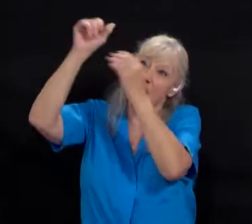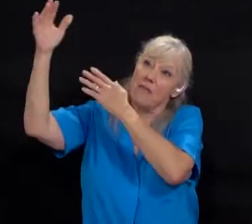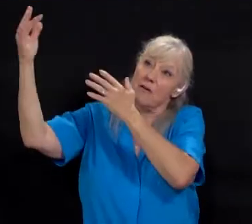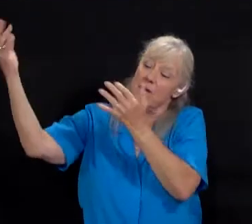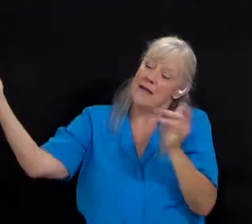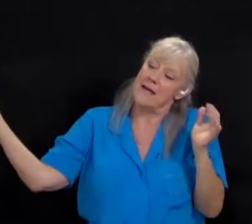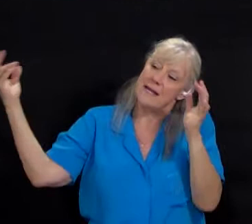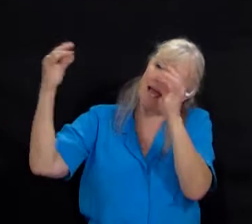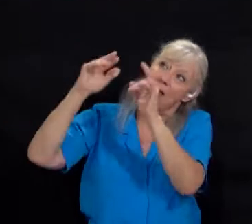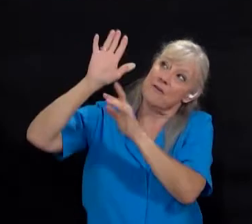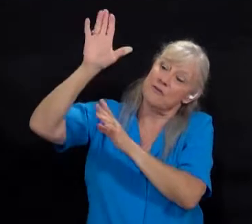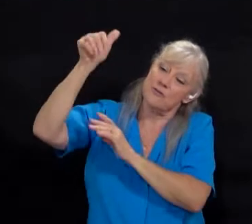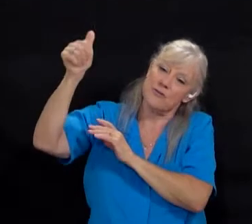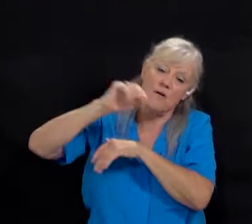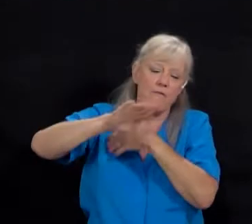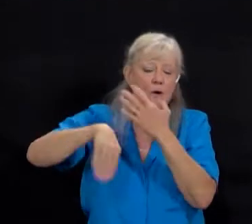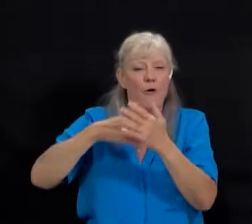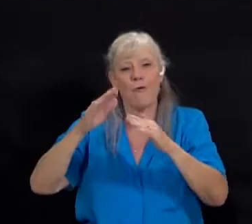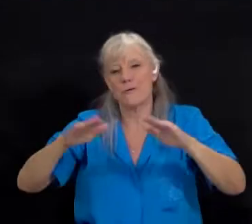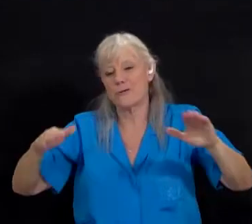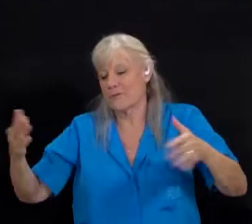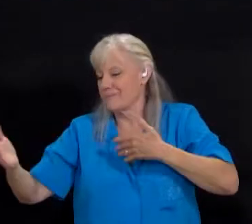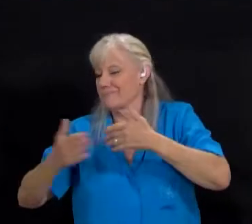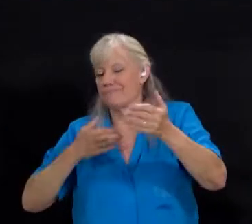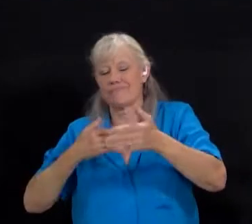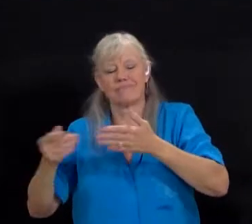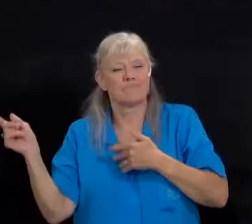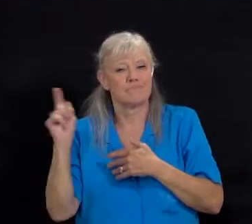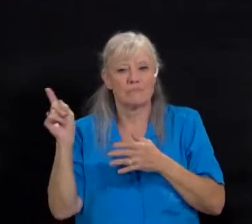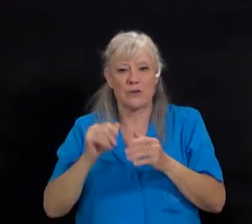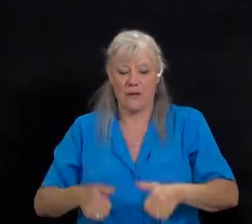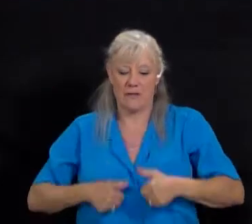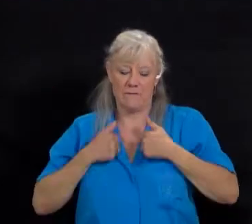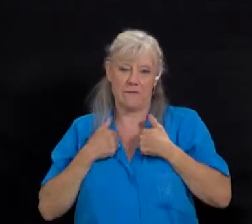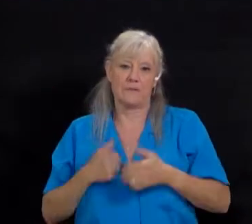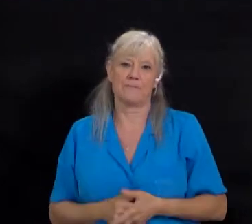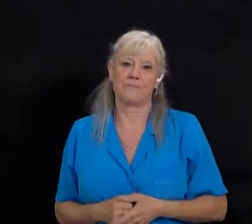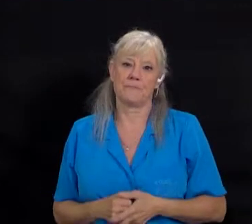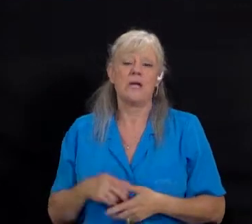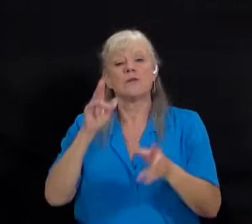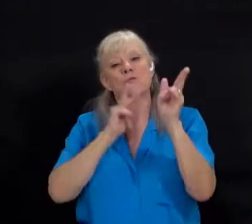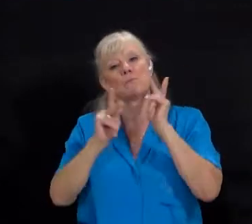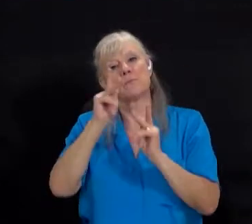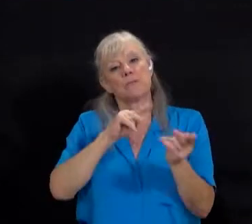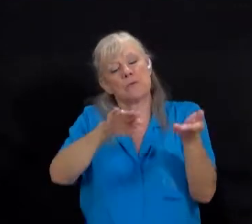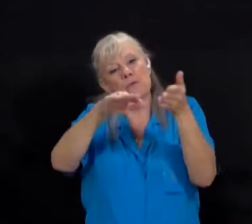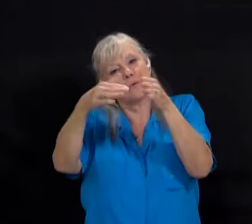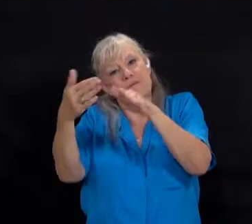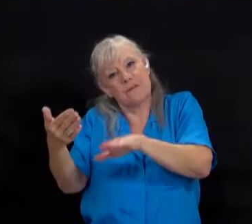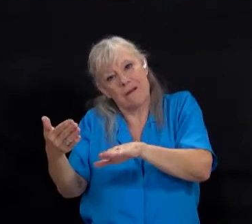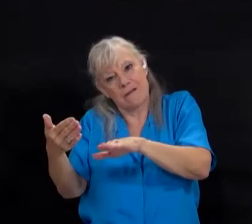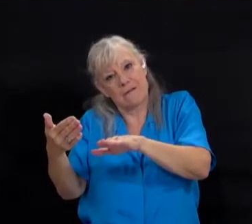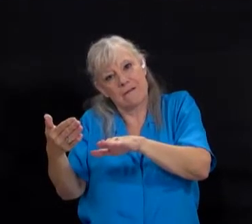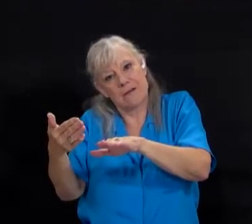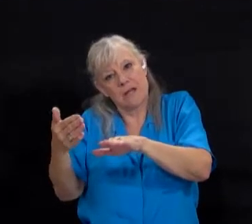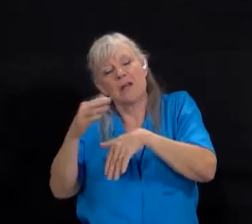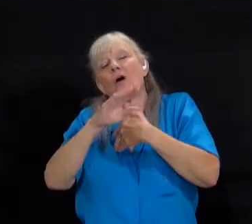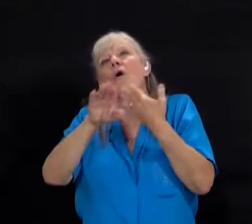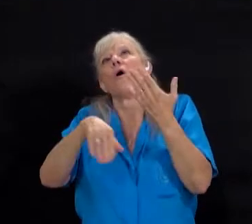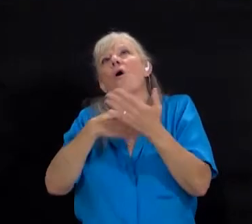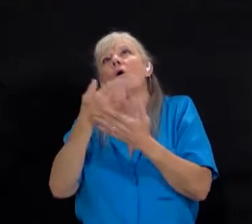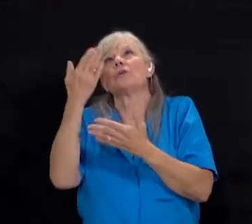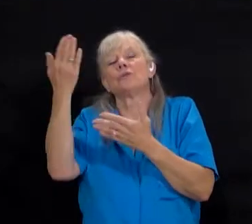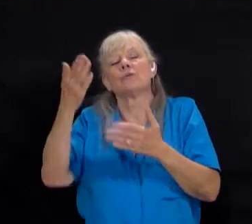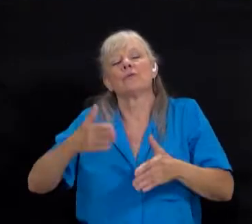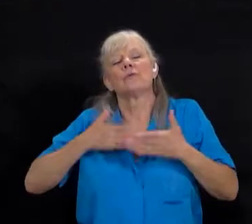to yourself all your children scattered throughout the world, to our departed brothers and sisters, and to all who were